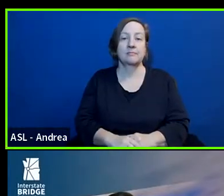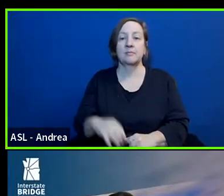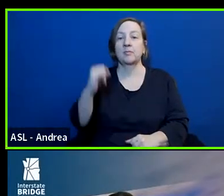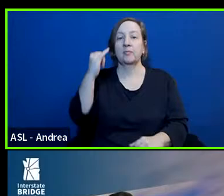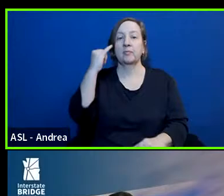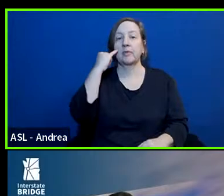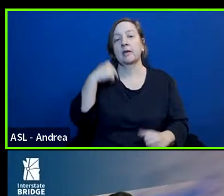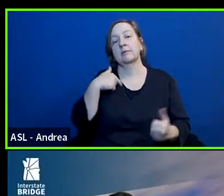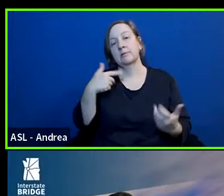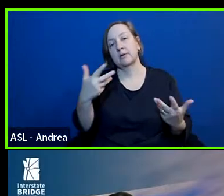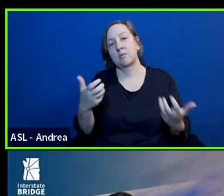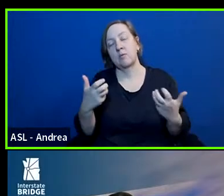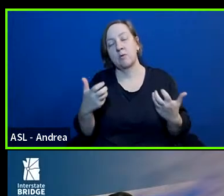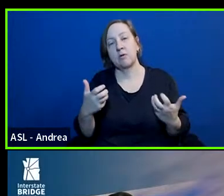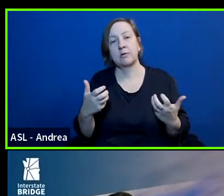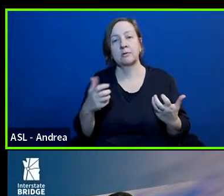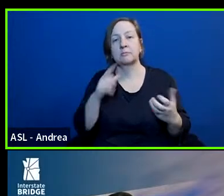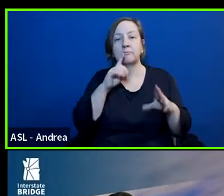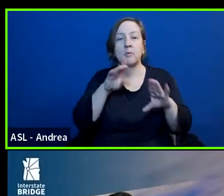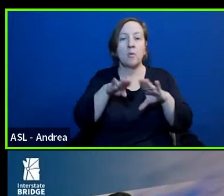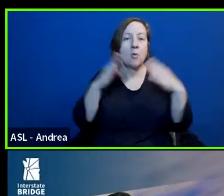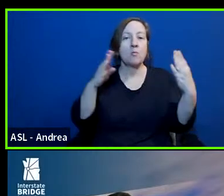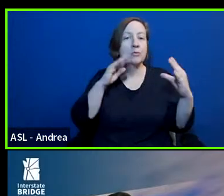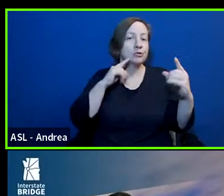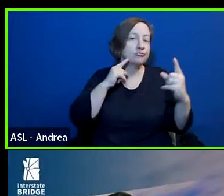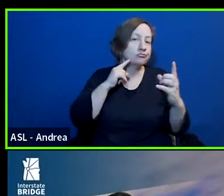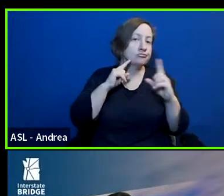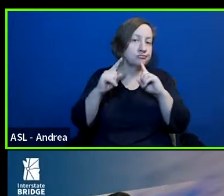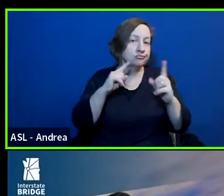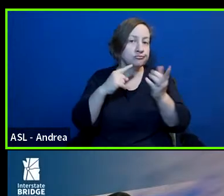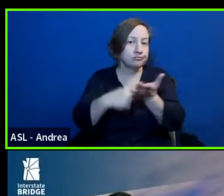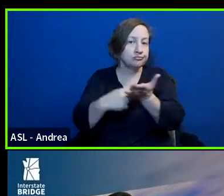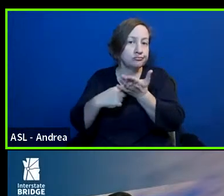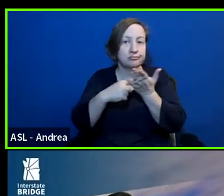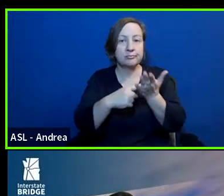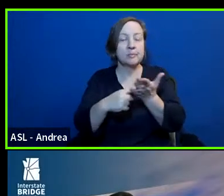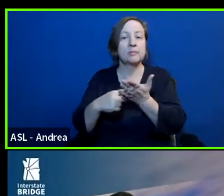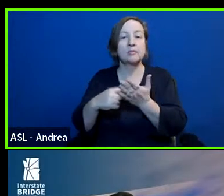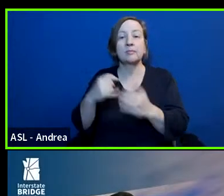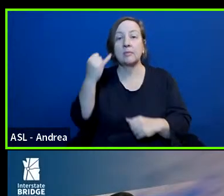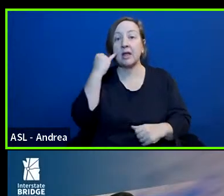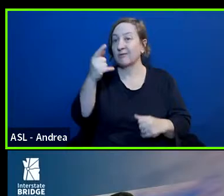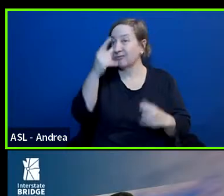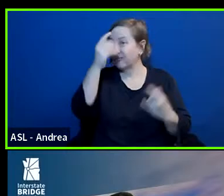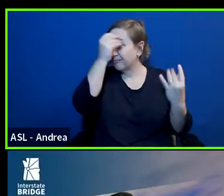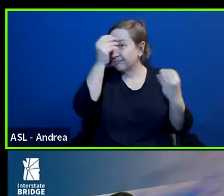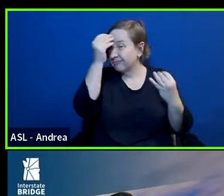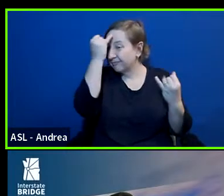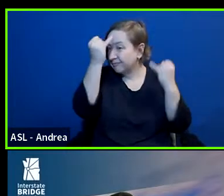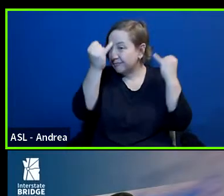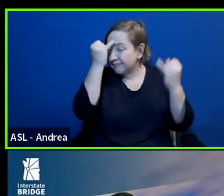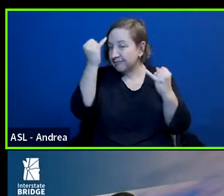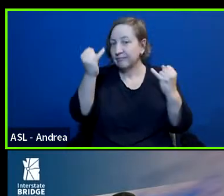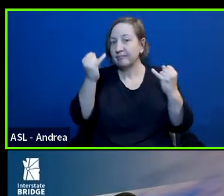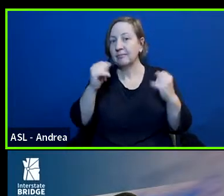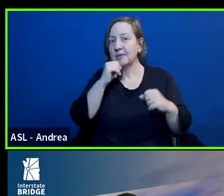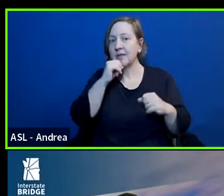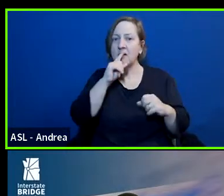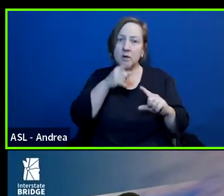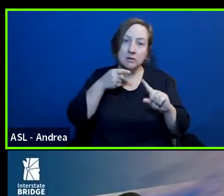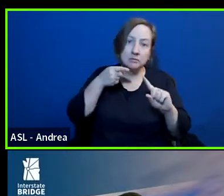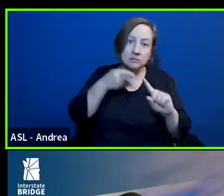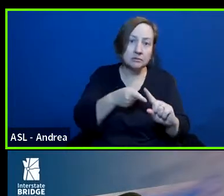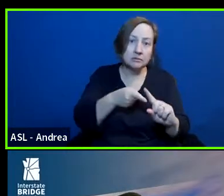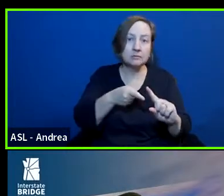want it to be an open conversation where if you have thoughts that aren't necessarily